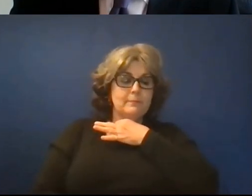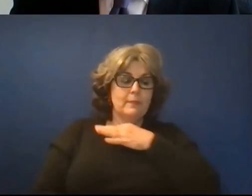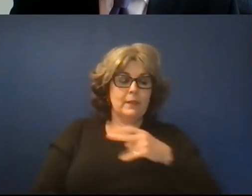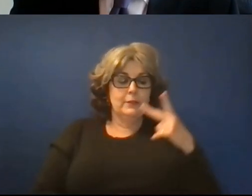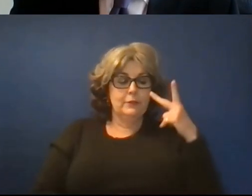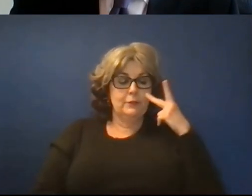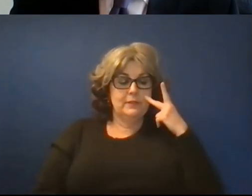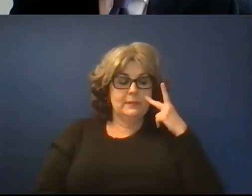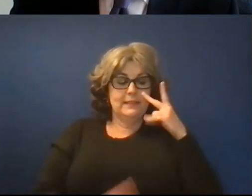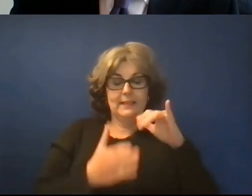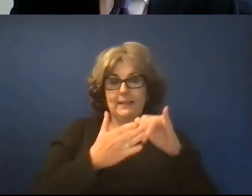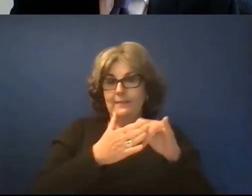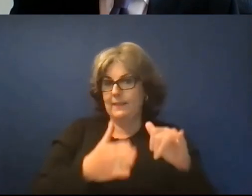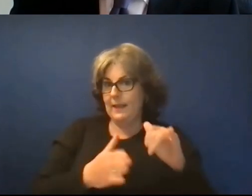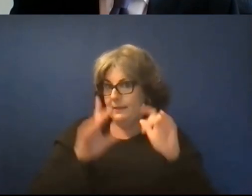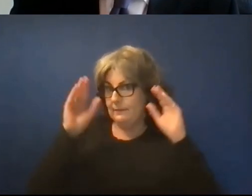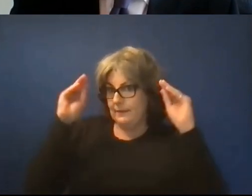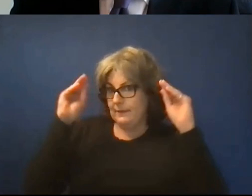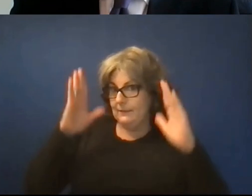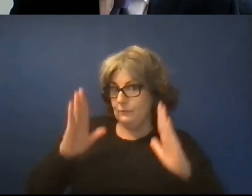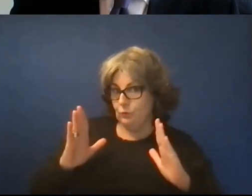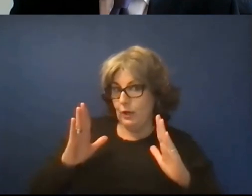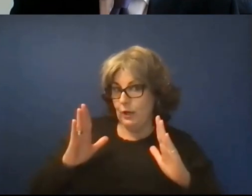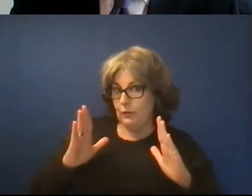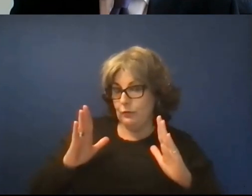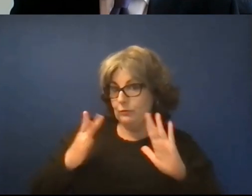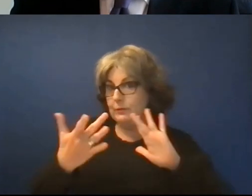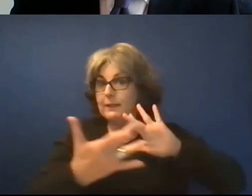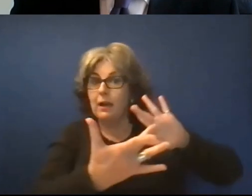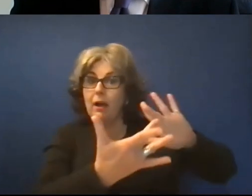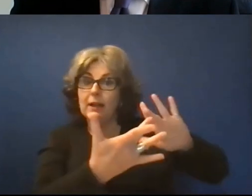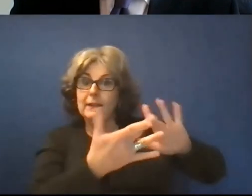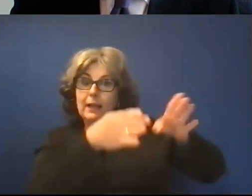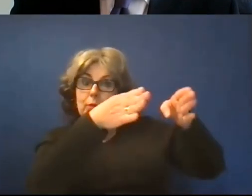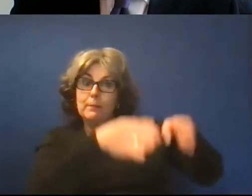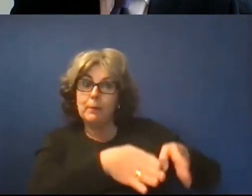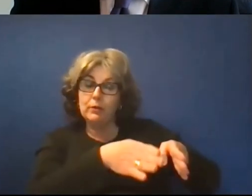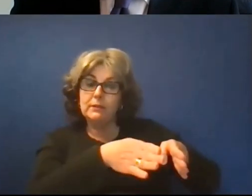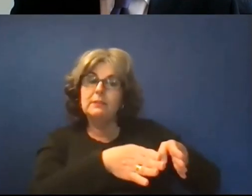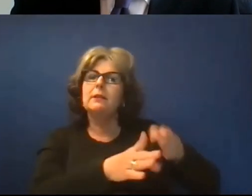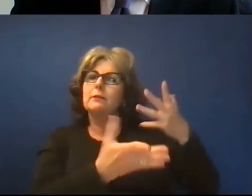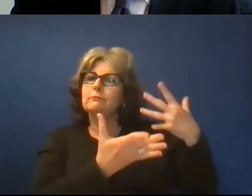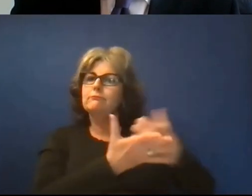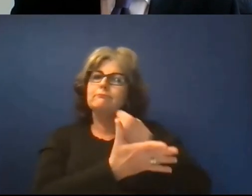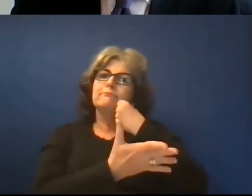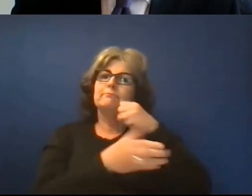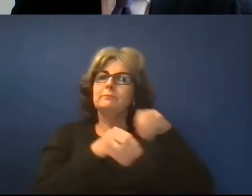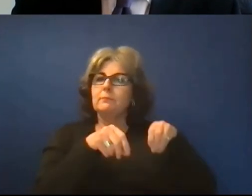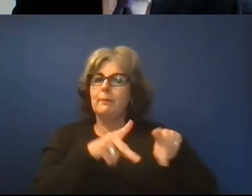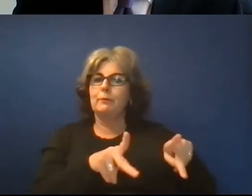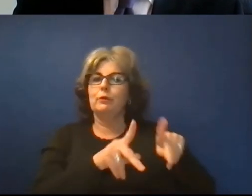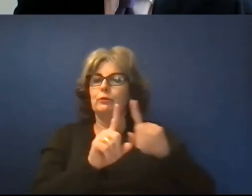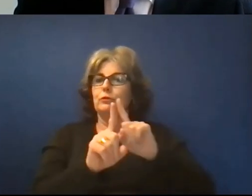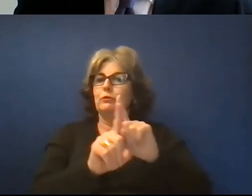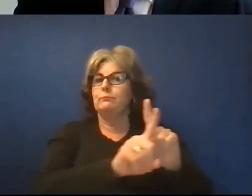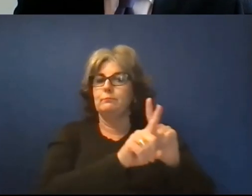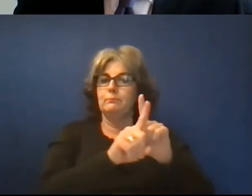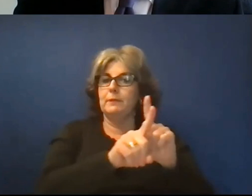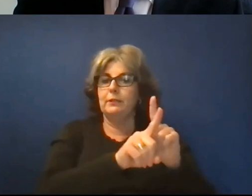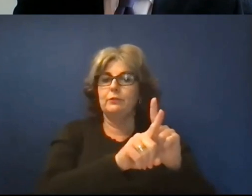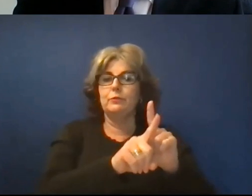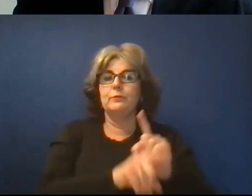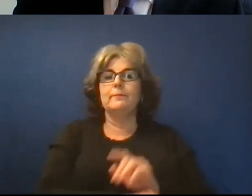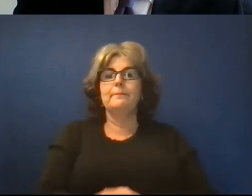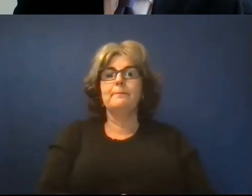the instructor can possibly get in contact with someone so you could possibly do that